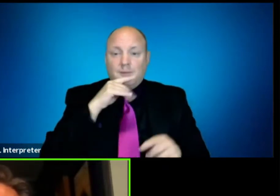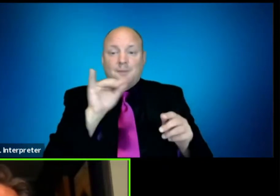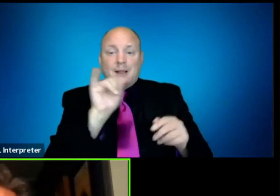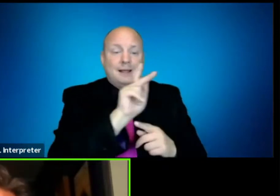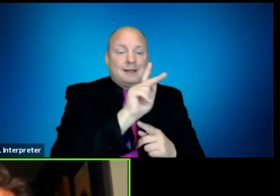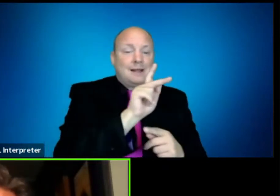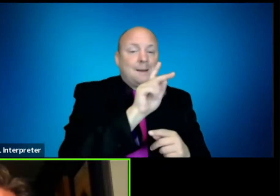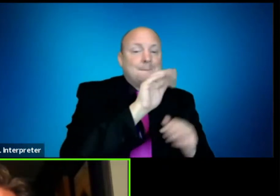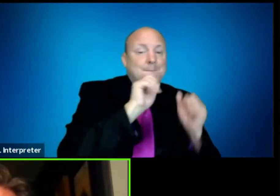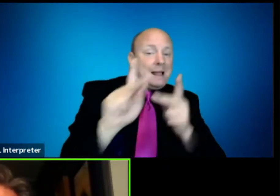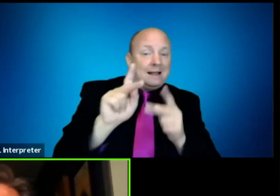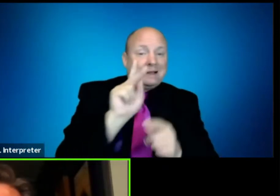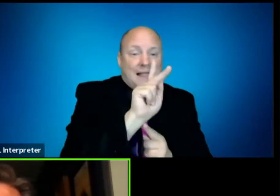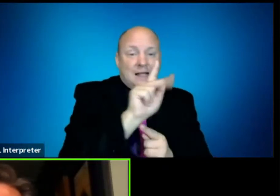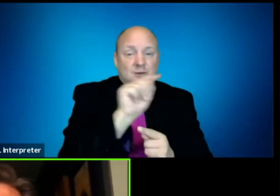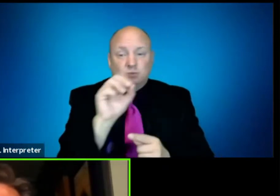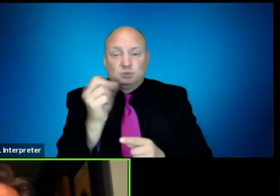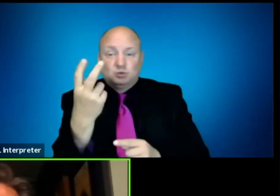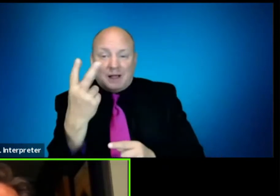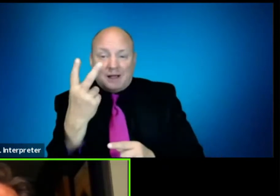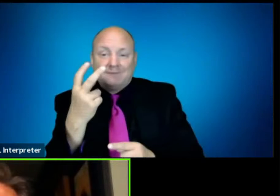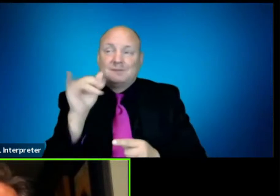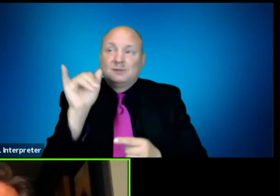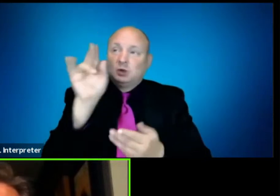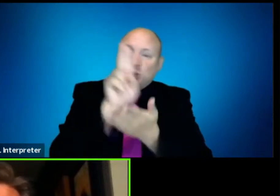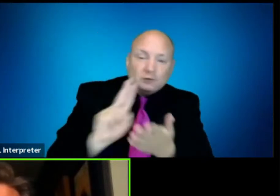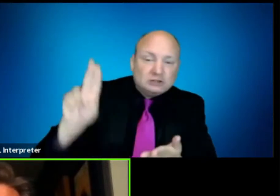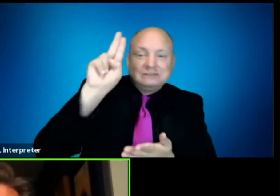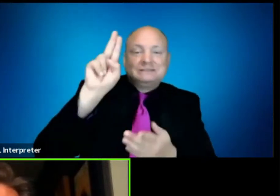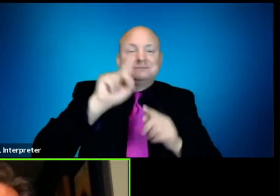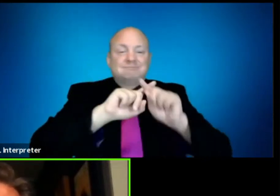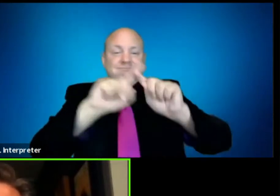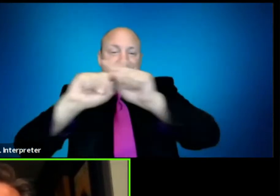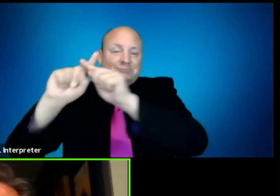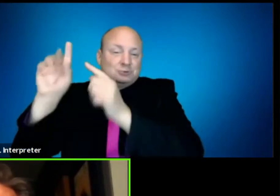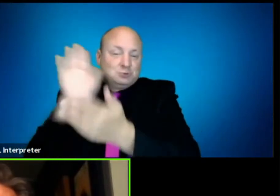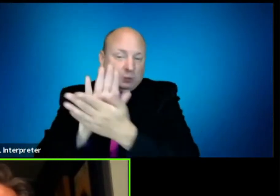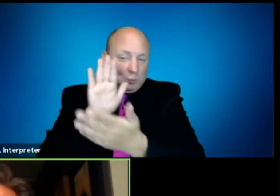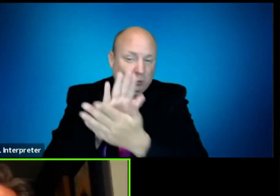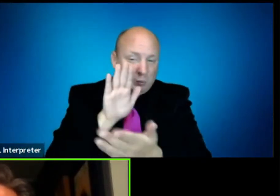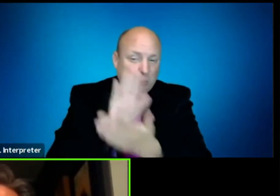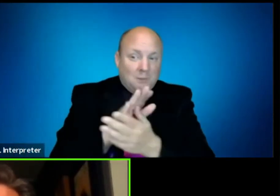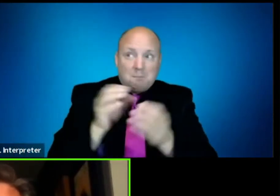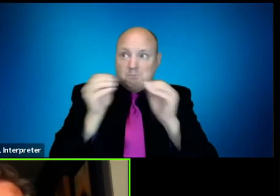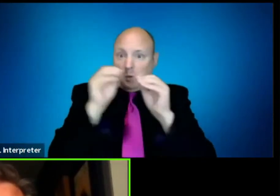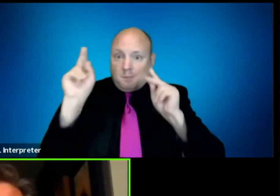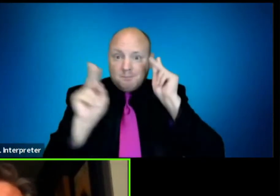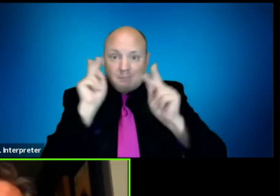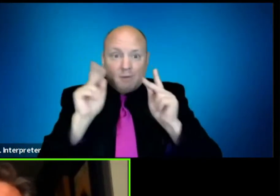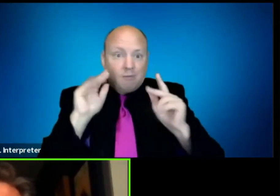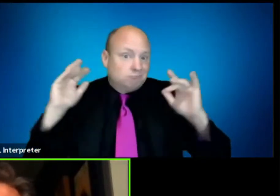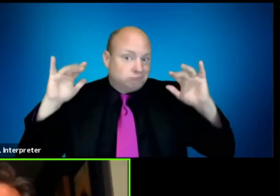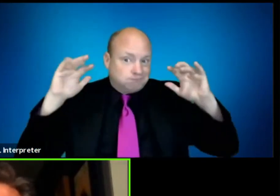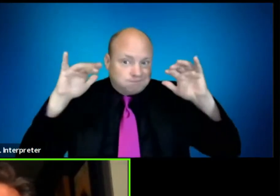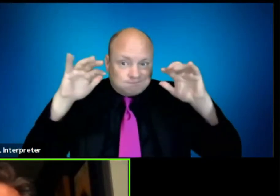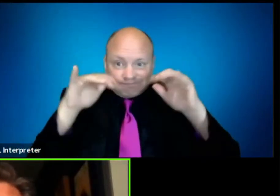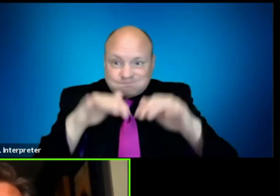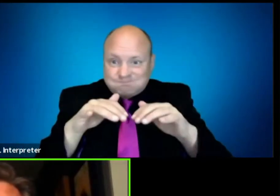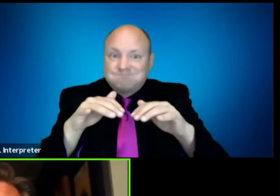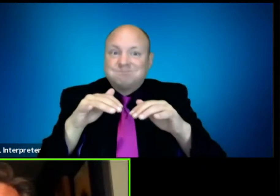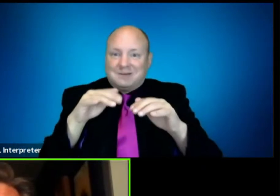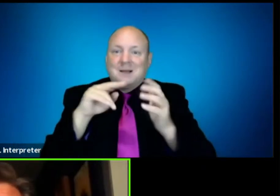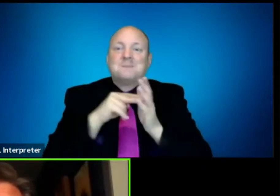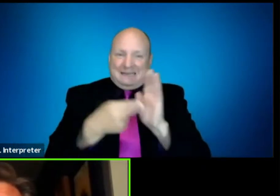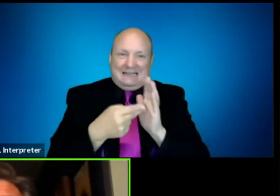that brings people together also is an opportunity for the disease to spread. And that's why we ask people to get vaccinated if you're eligible.